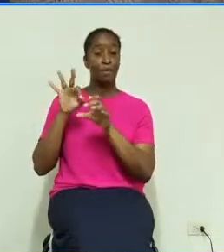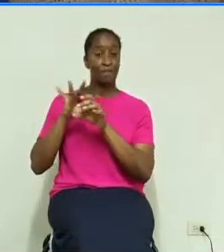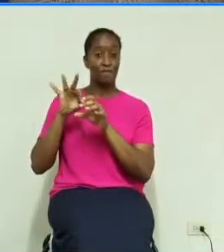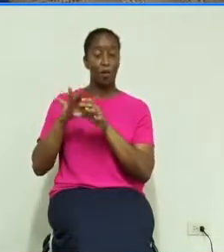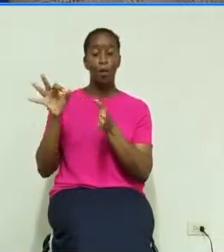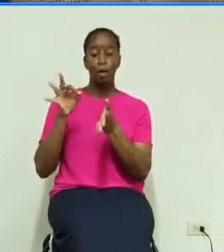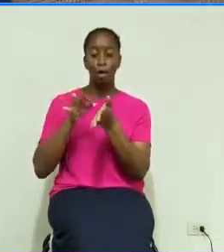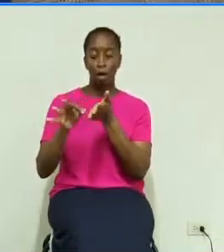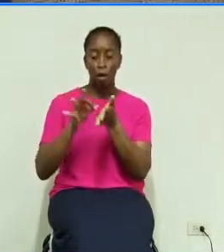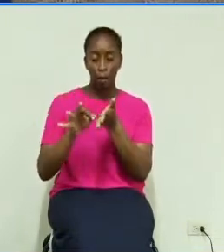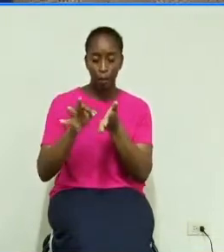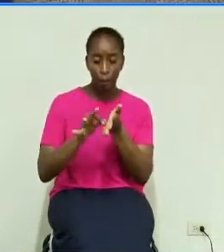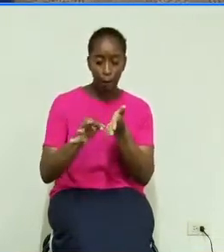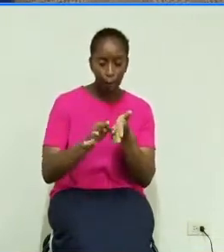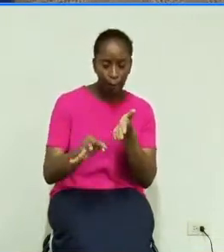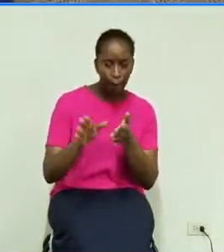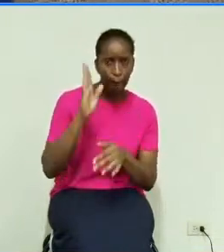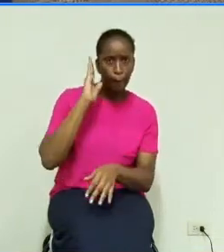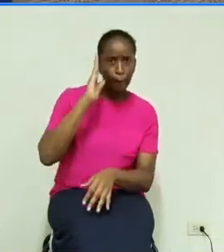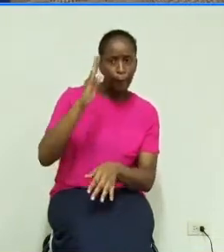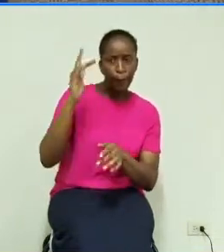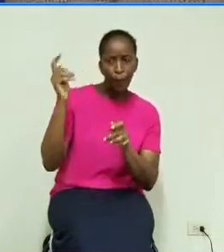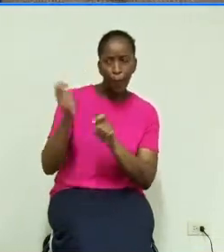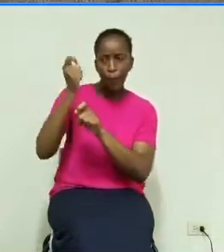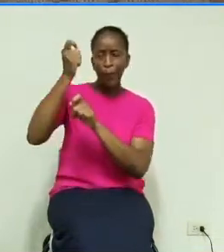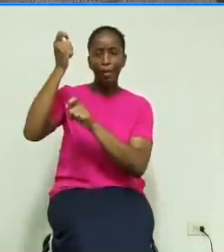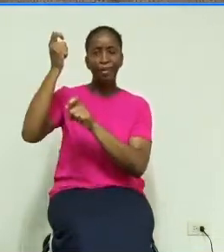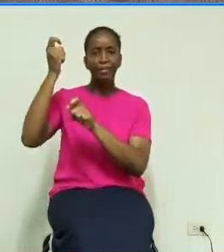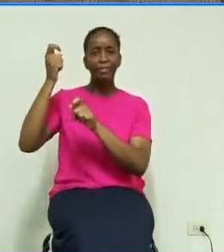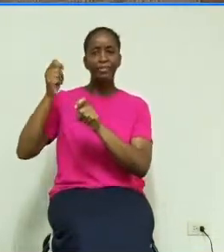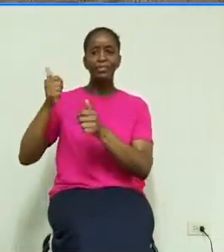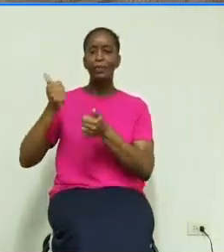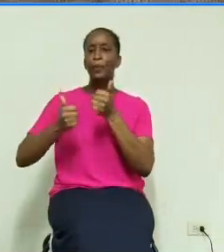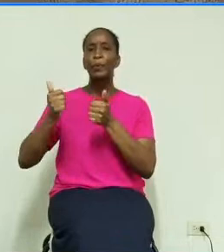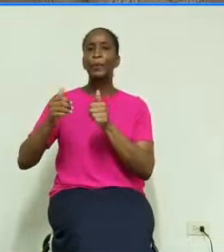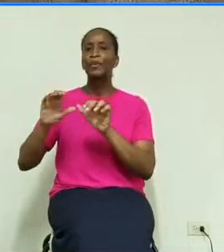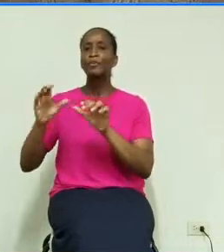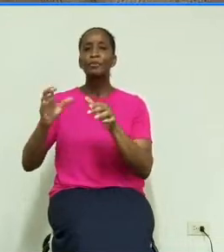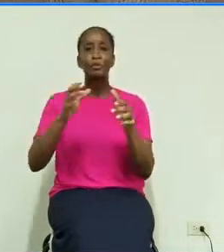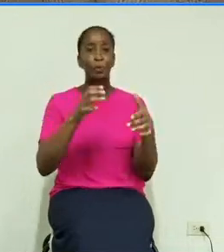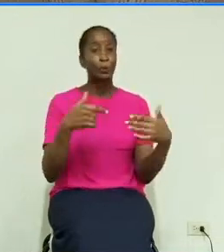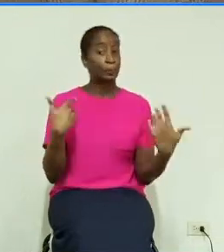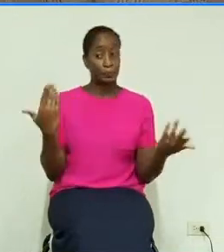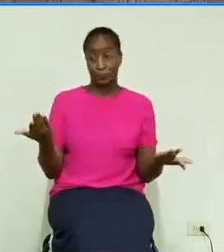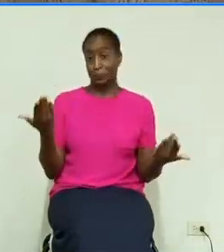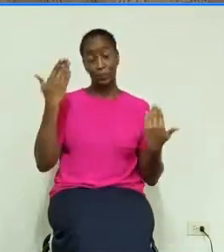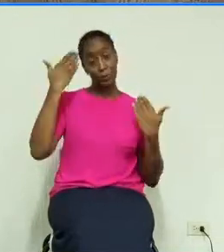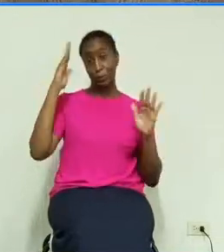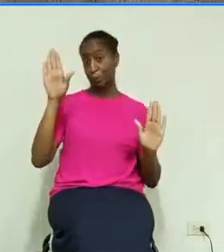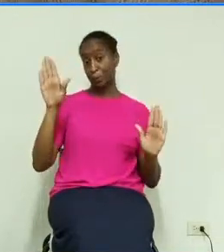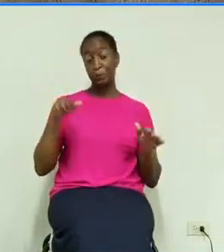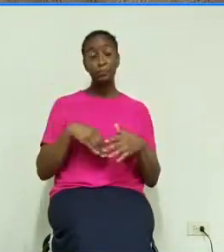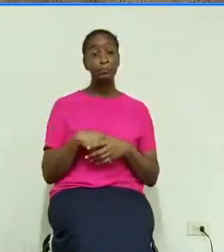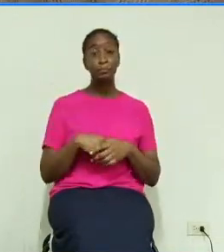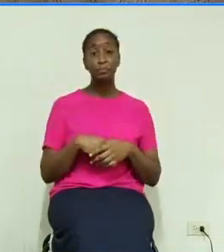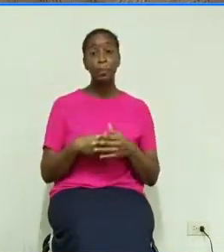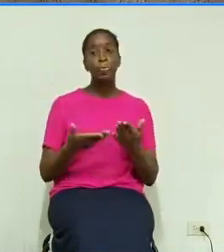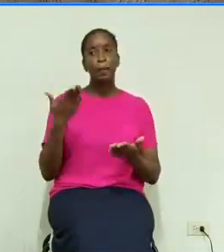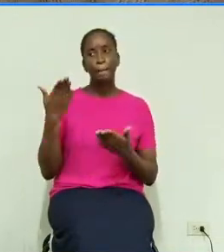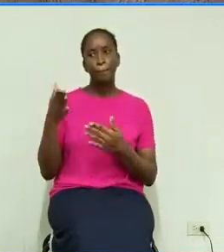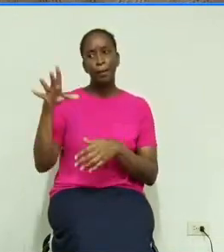there might be gaps in interests, gaps in resources, gaps